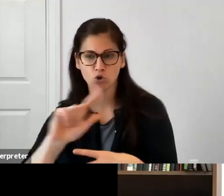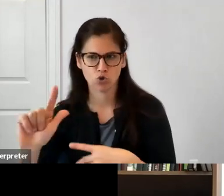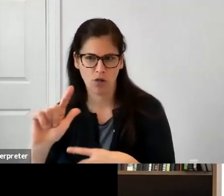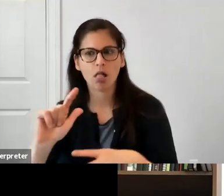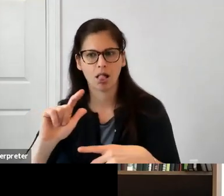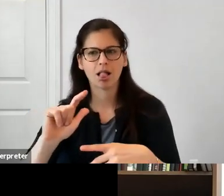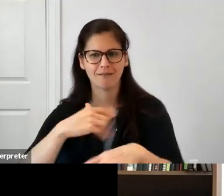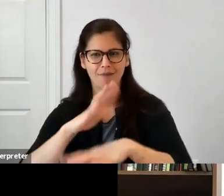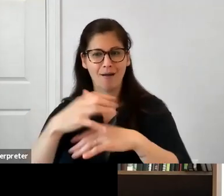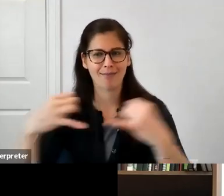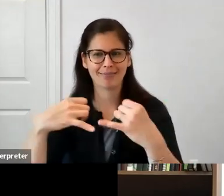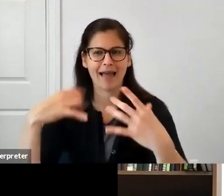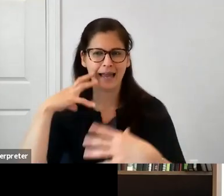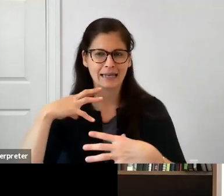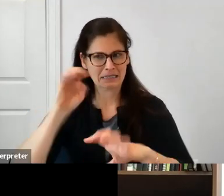place.